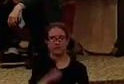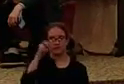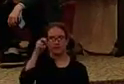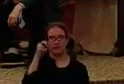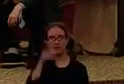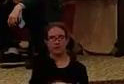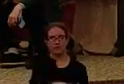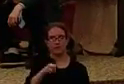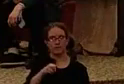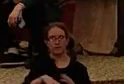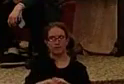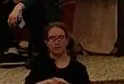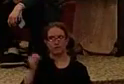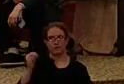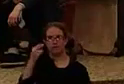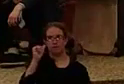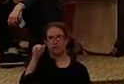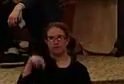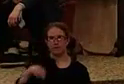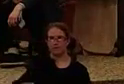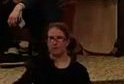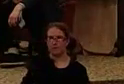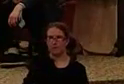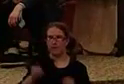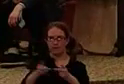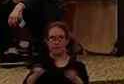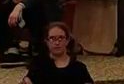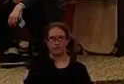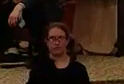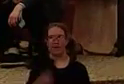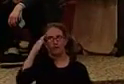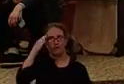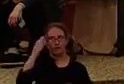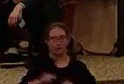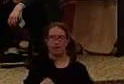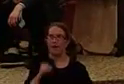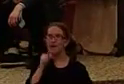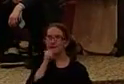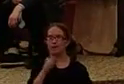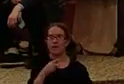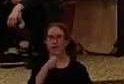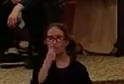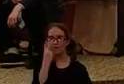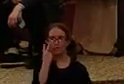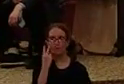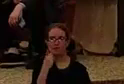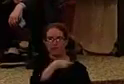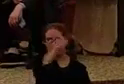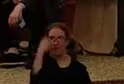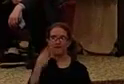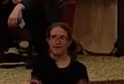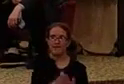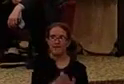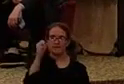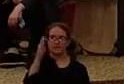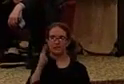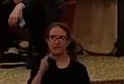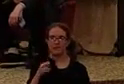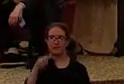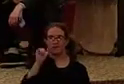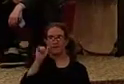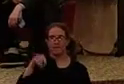and threw her hip out of joint, and I know that hurt. I could tell by the look on her face. And here Jacob is, his hip's out